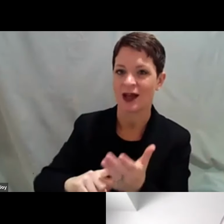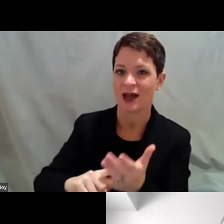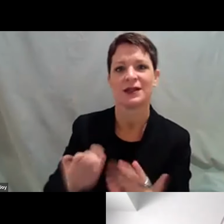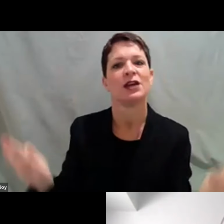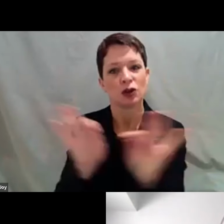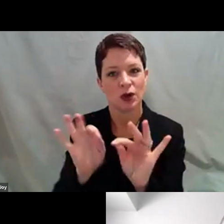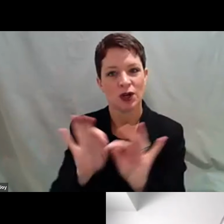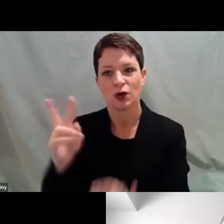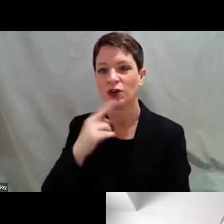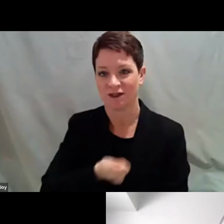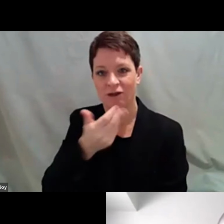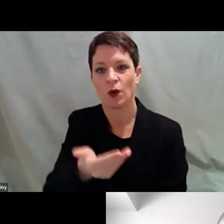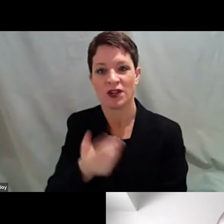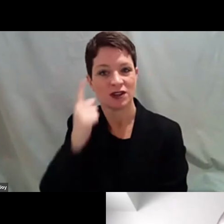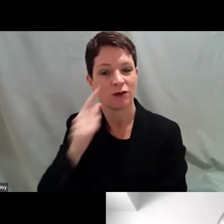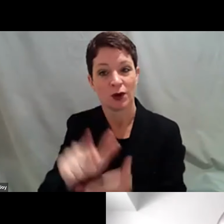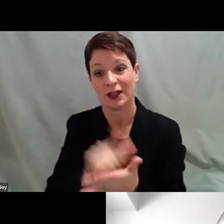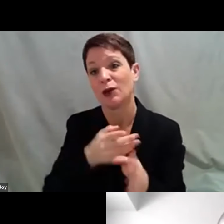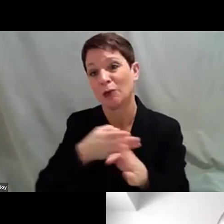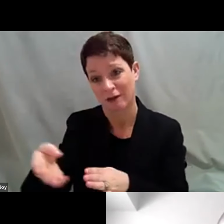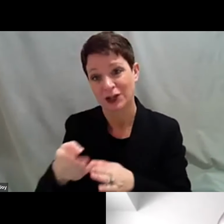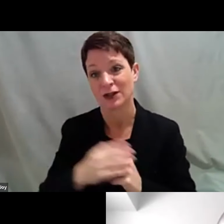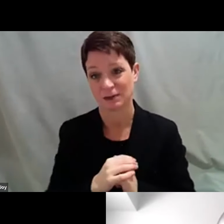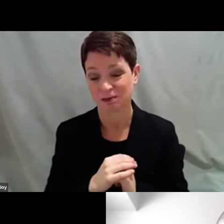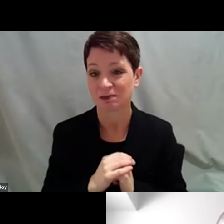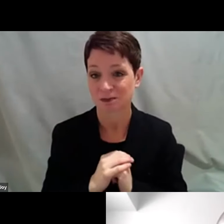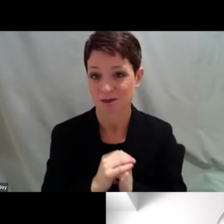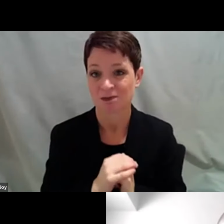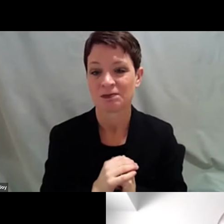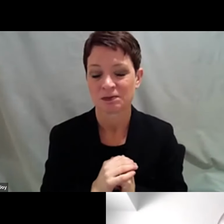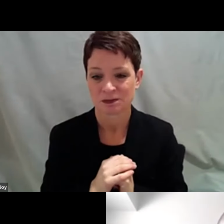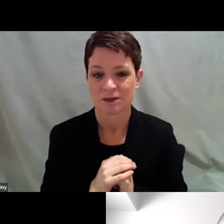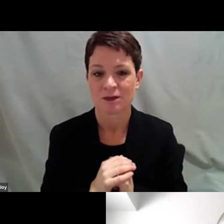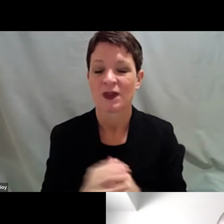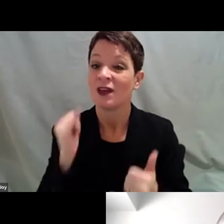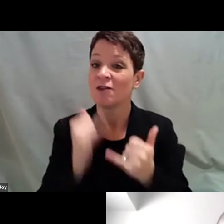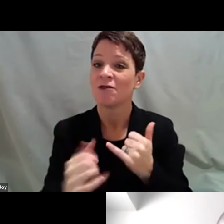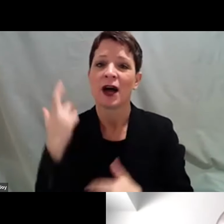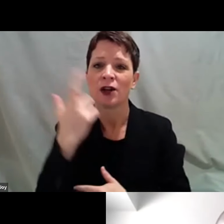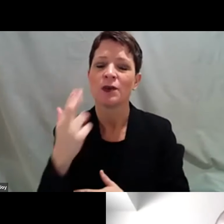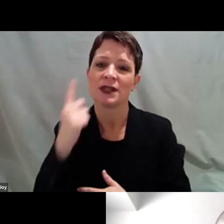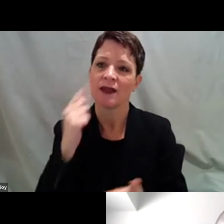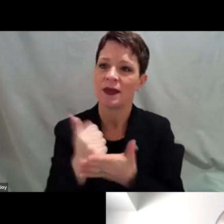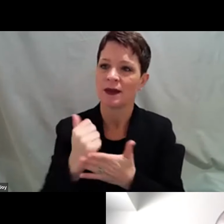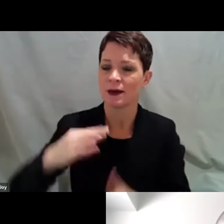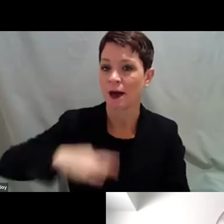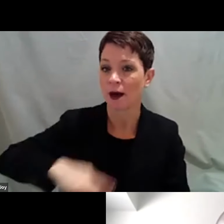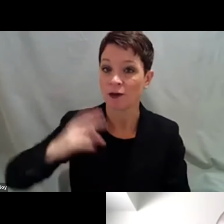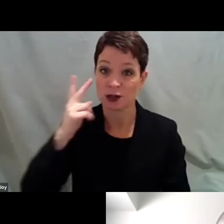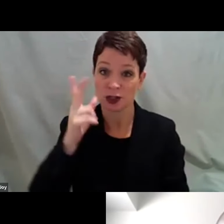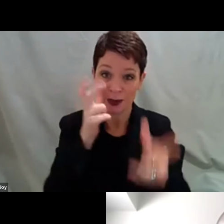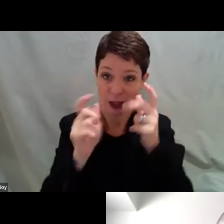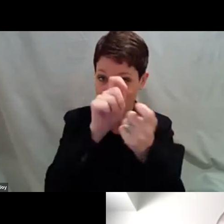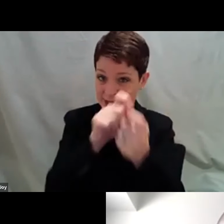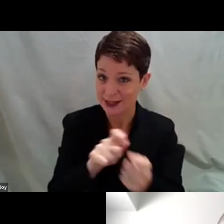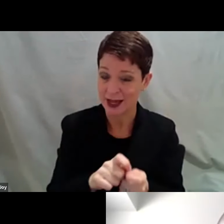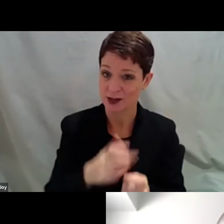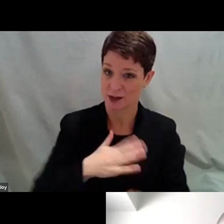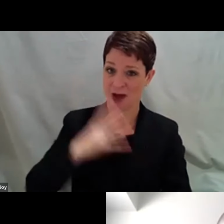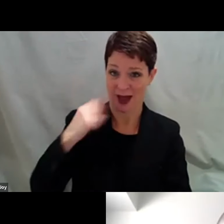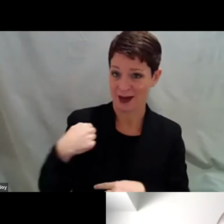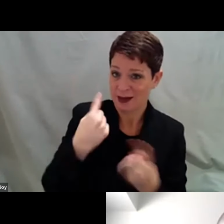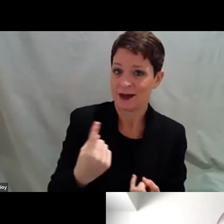critical your voices are to the legal profession. The final reason I think it may be helpful to hear some of these details is that it helps